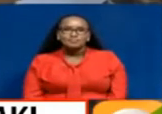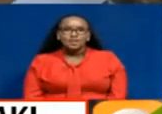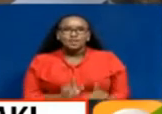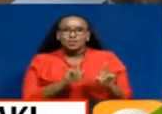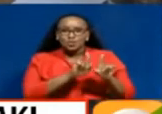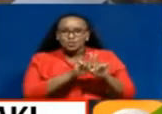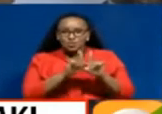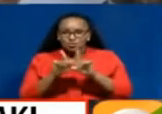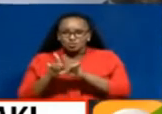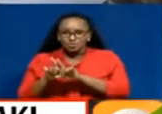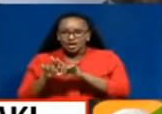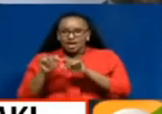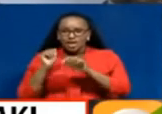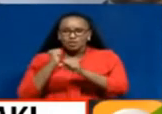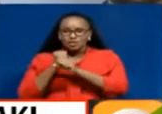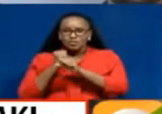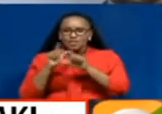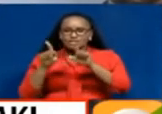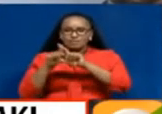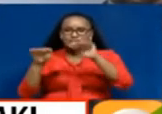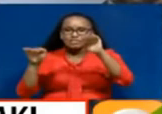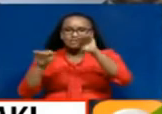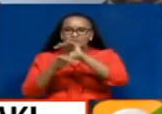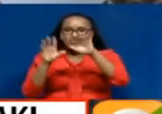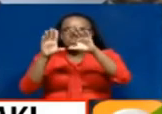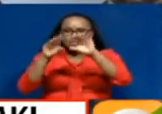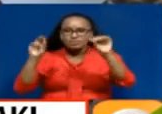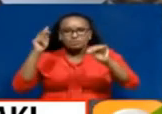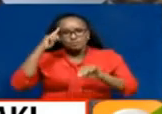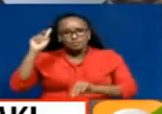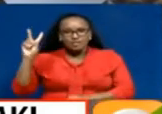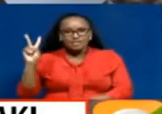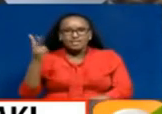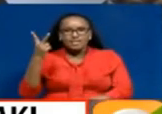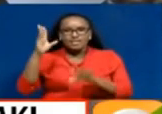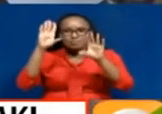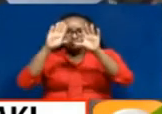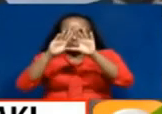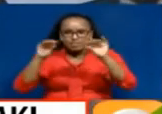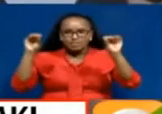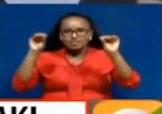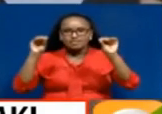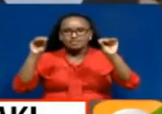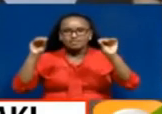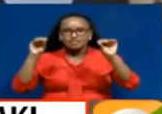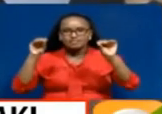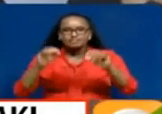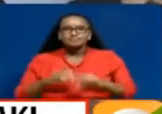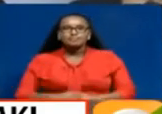He was vice president to our second president.